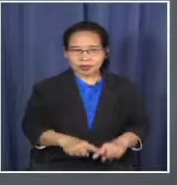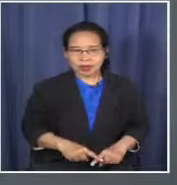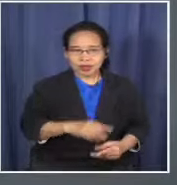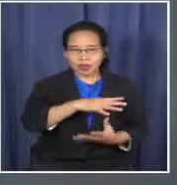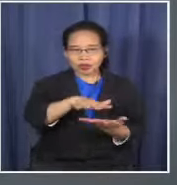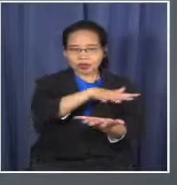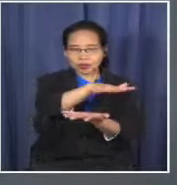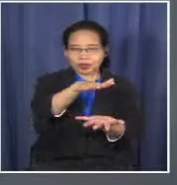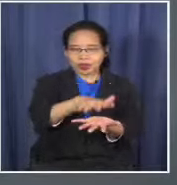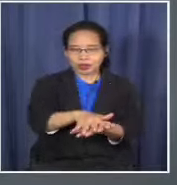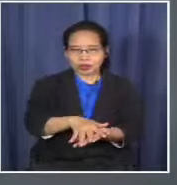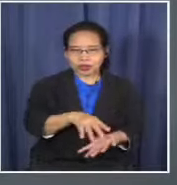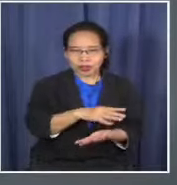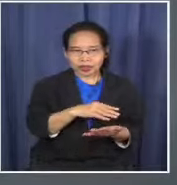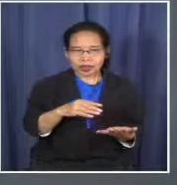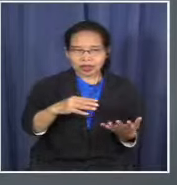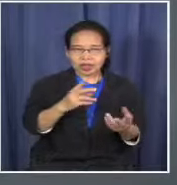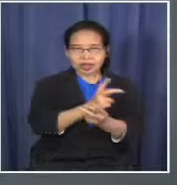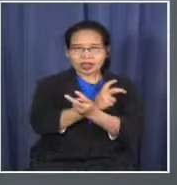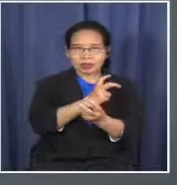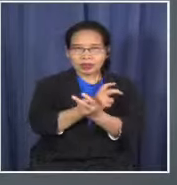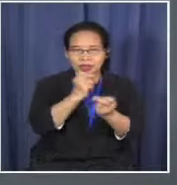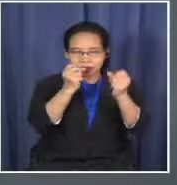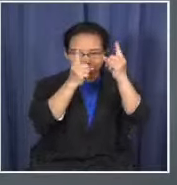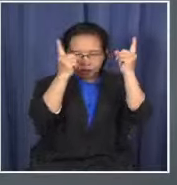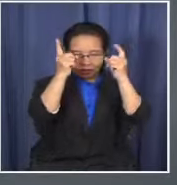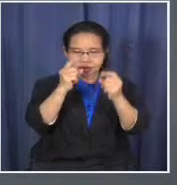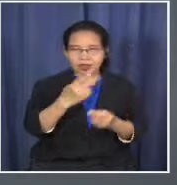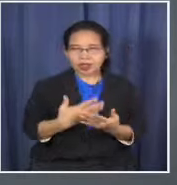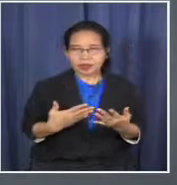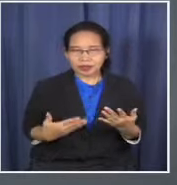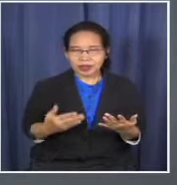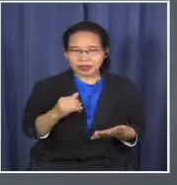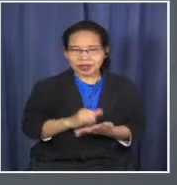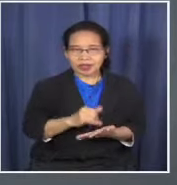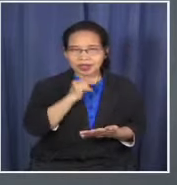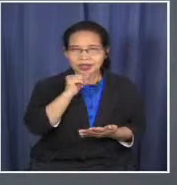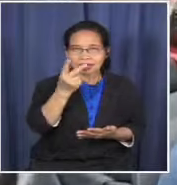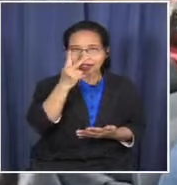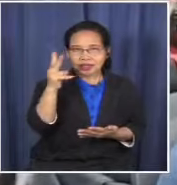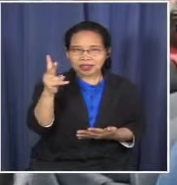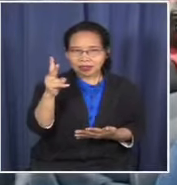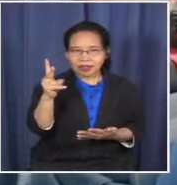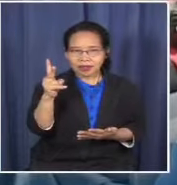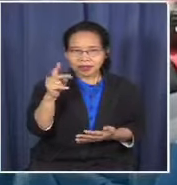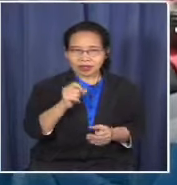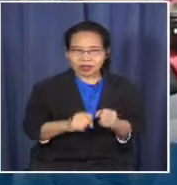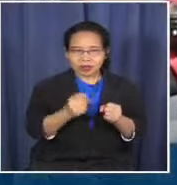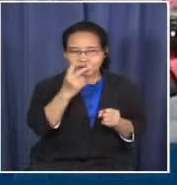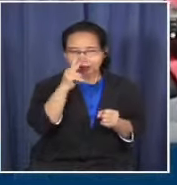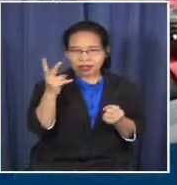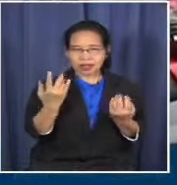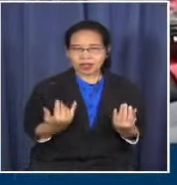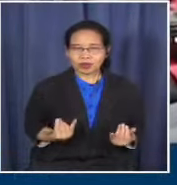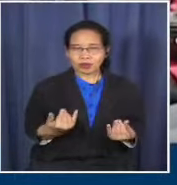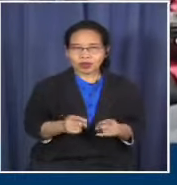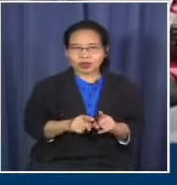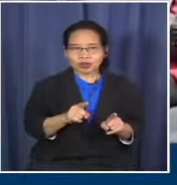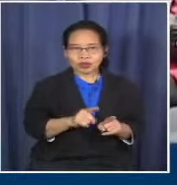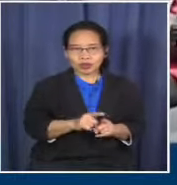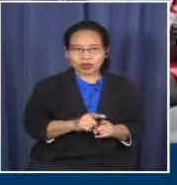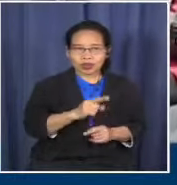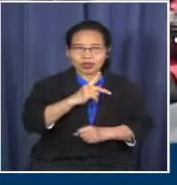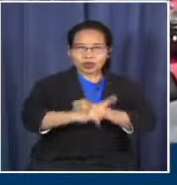peroxide. And the chemical reactions of elements that are not seen. Kaya makikita mo,